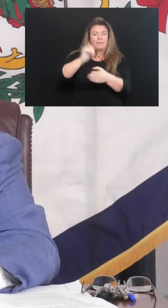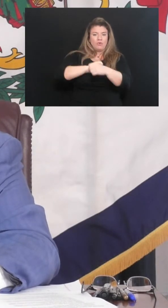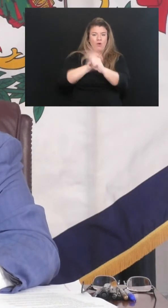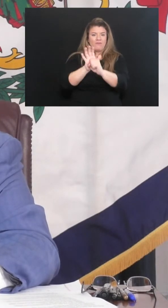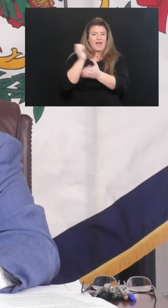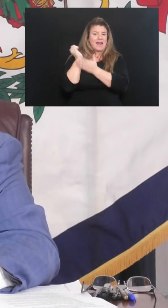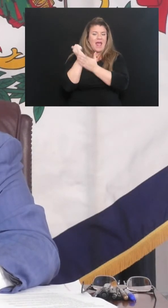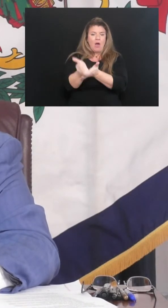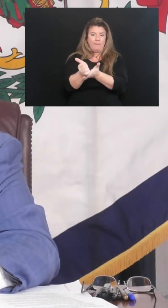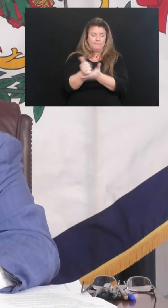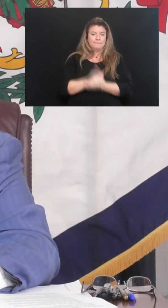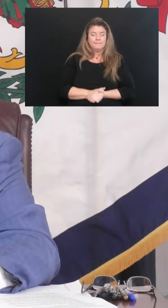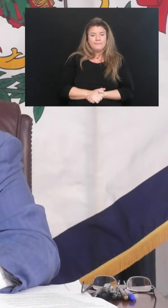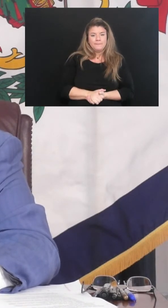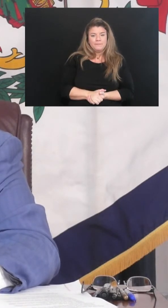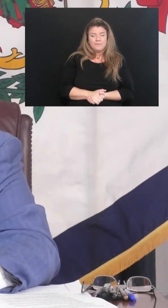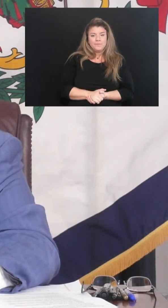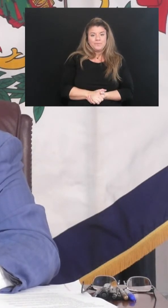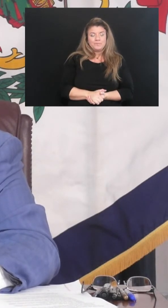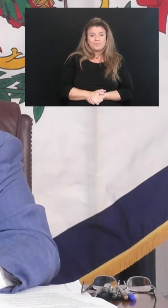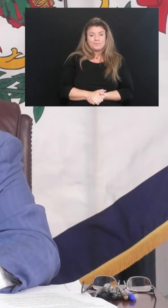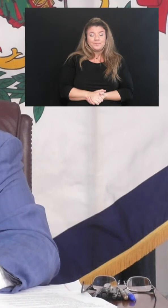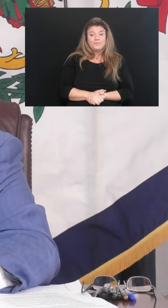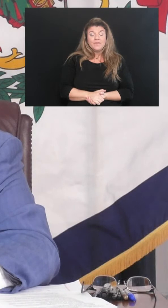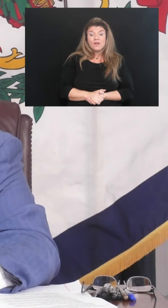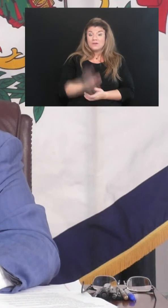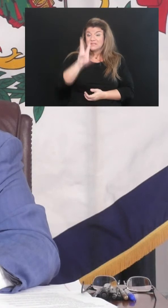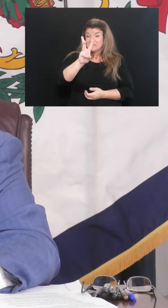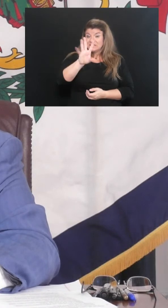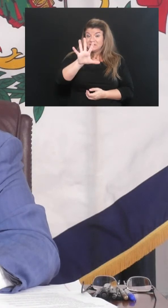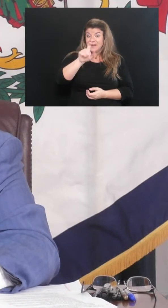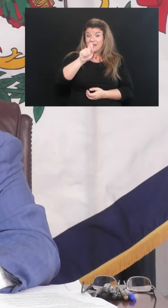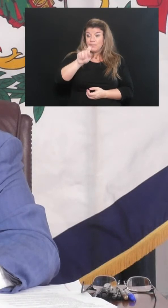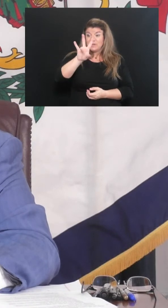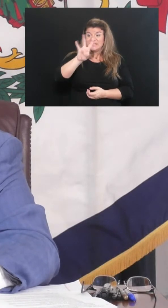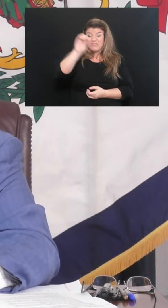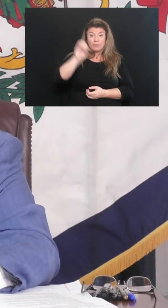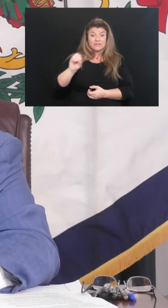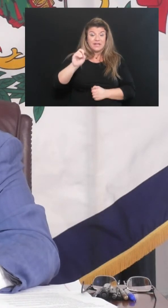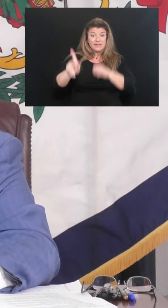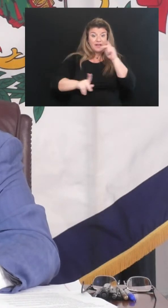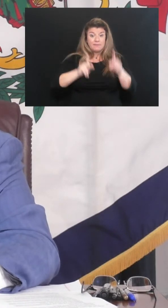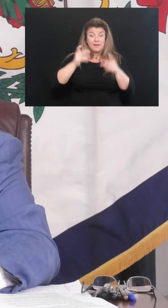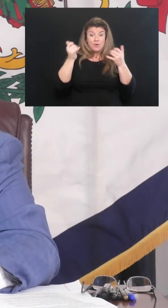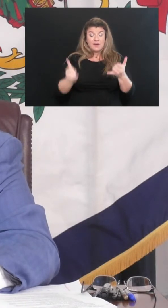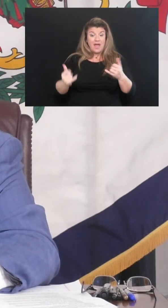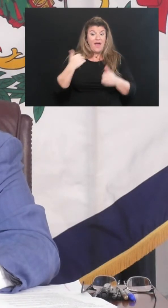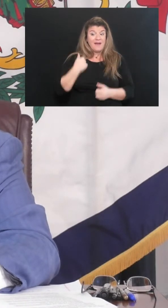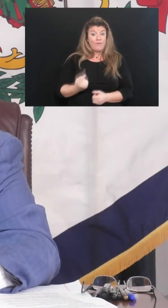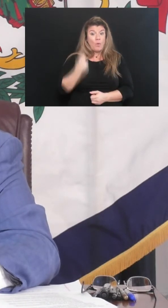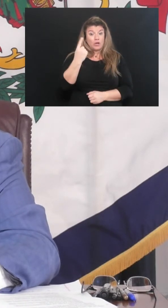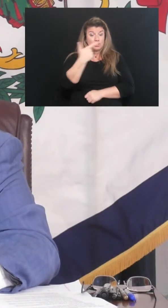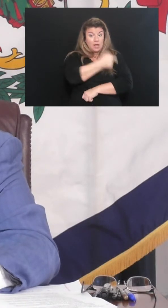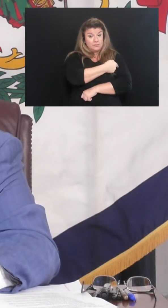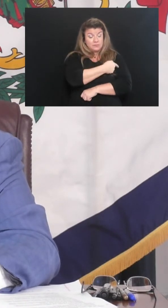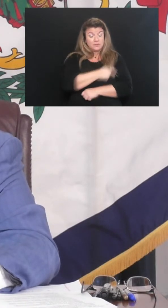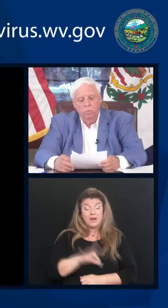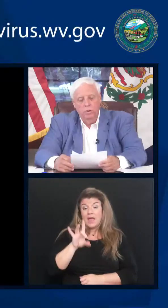way we can. We have 65.7% of our people now that have one shot. We